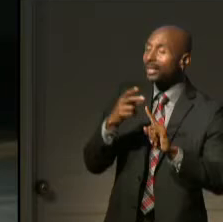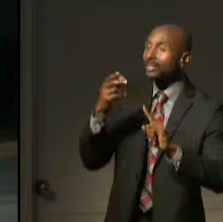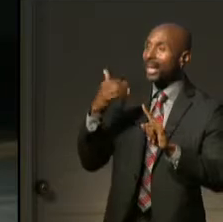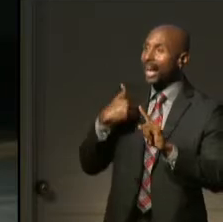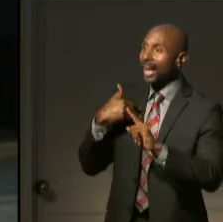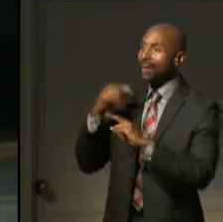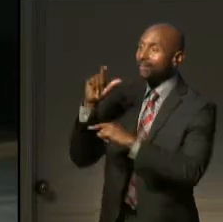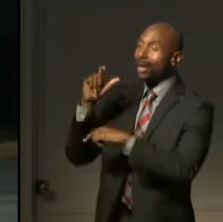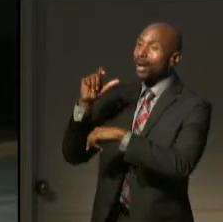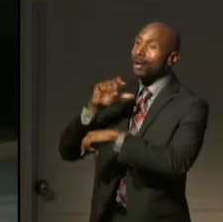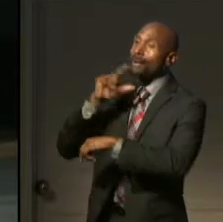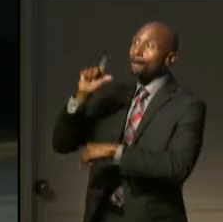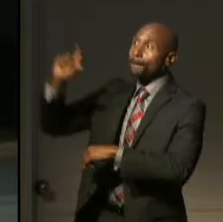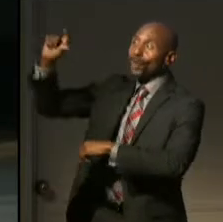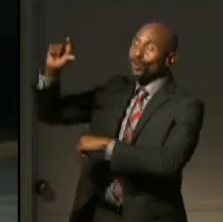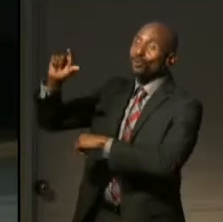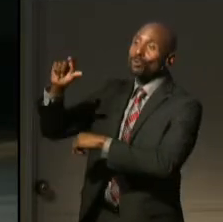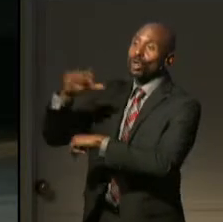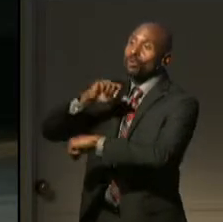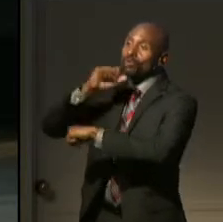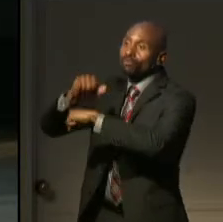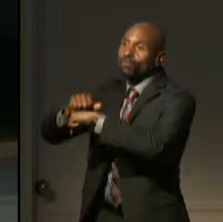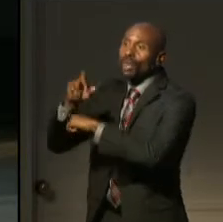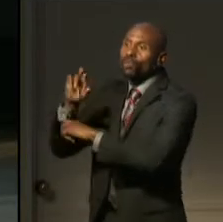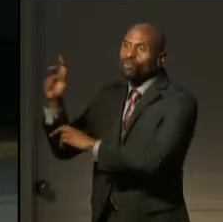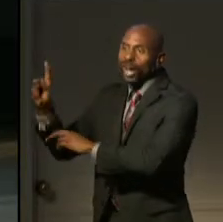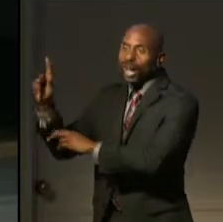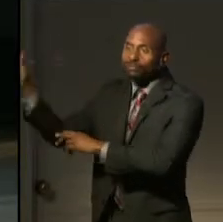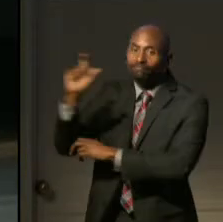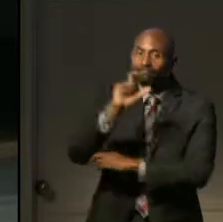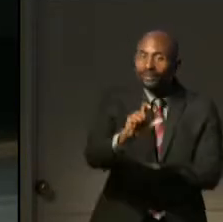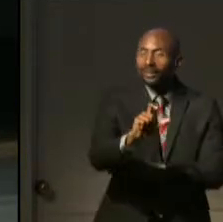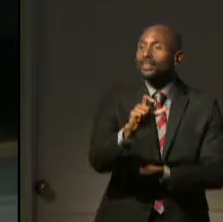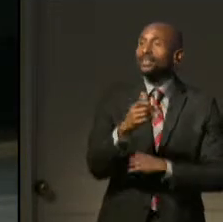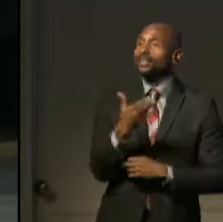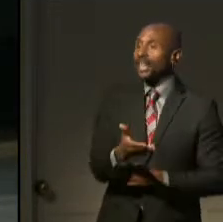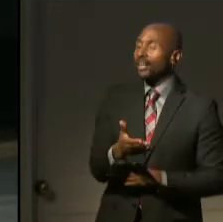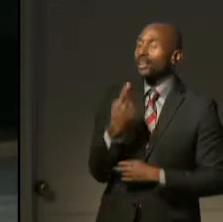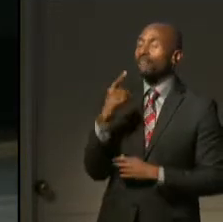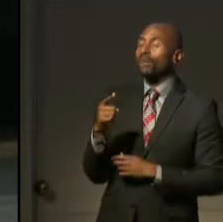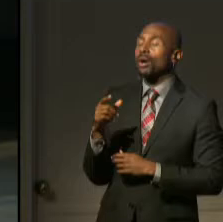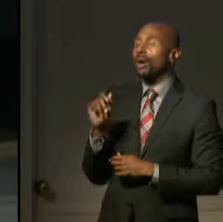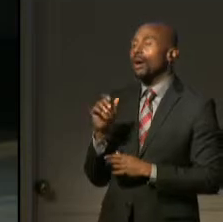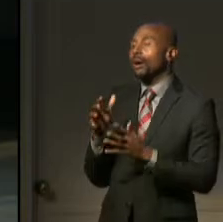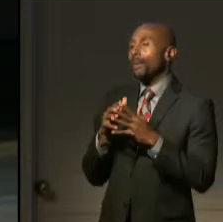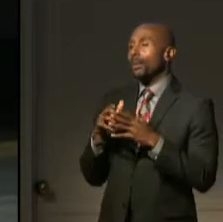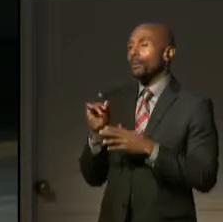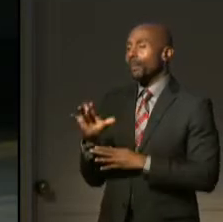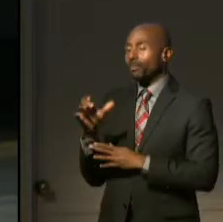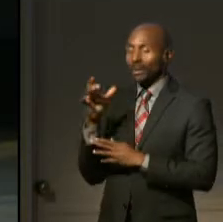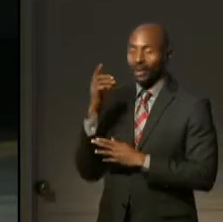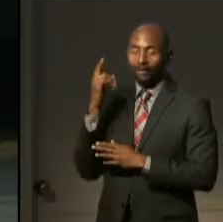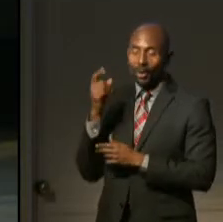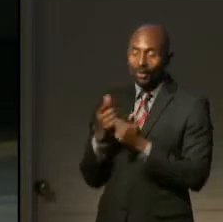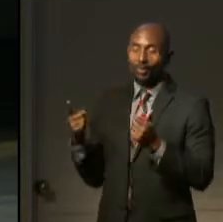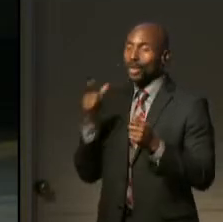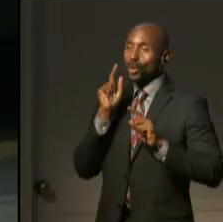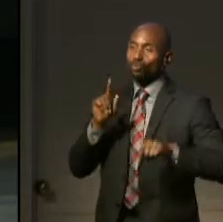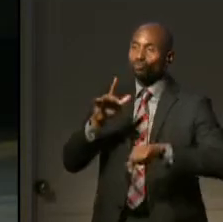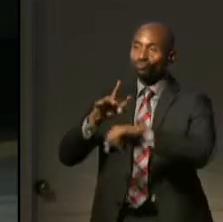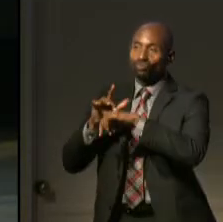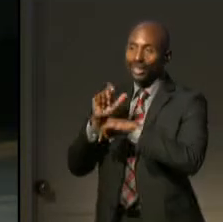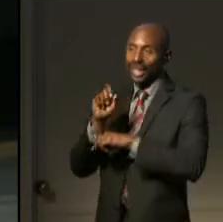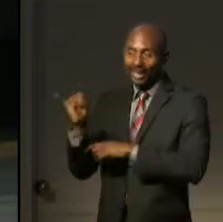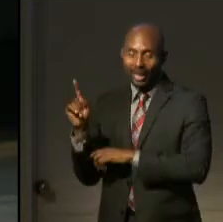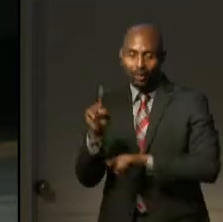for the American public and everybody who visited the Smithsonian to see. So it's an incredible piece of architecture and history. It's been closed more